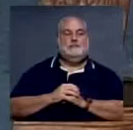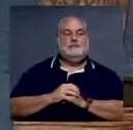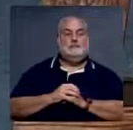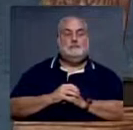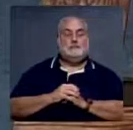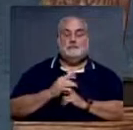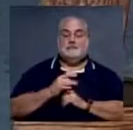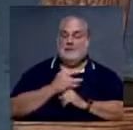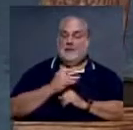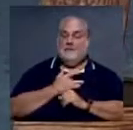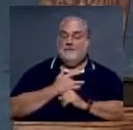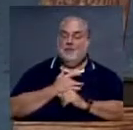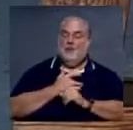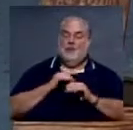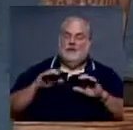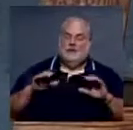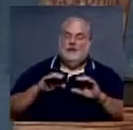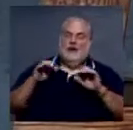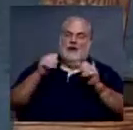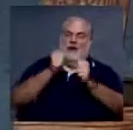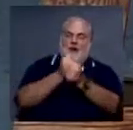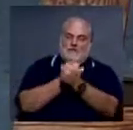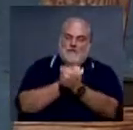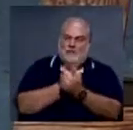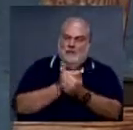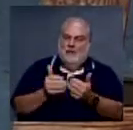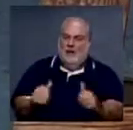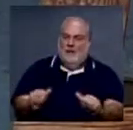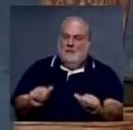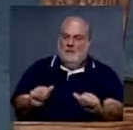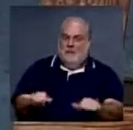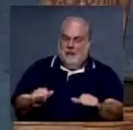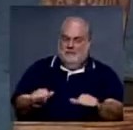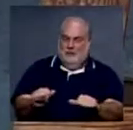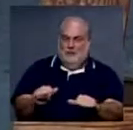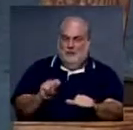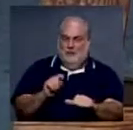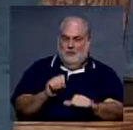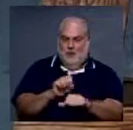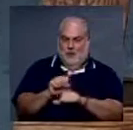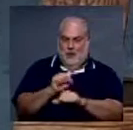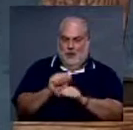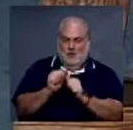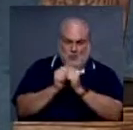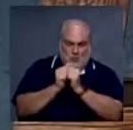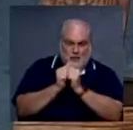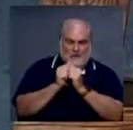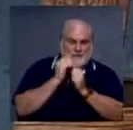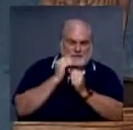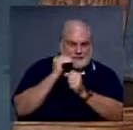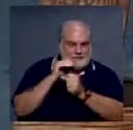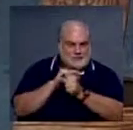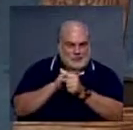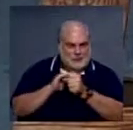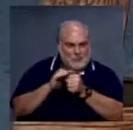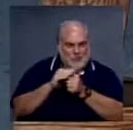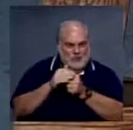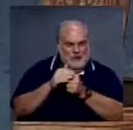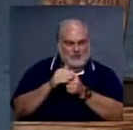feel that we have done everything in our power to work with the neighborhood on this